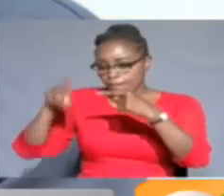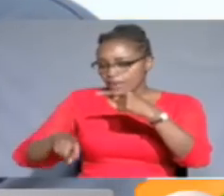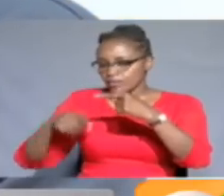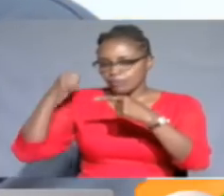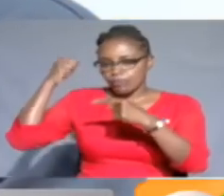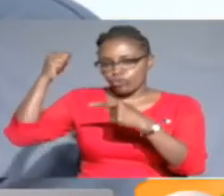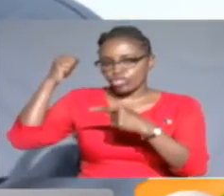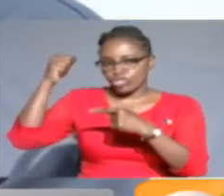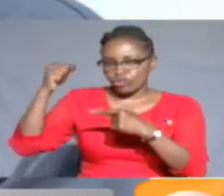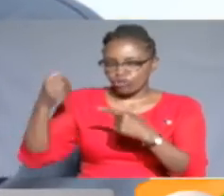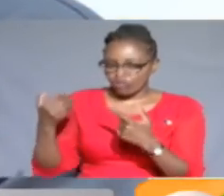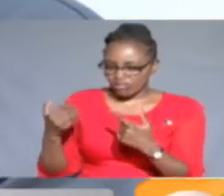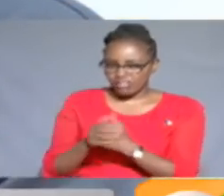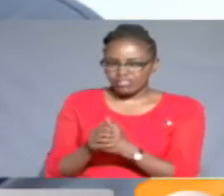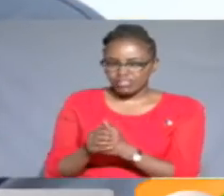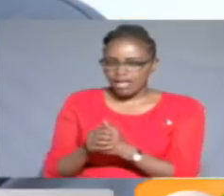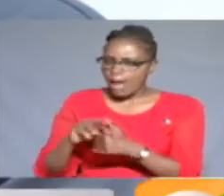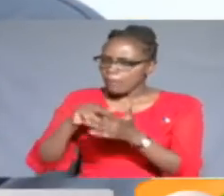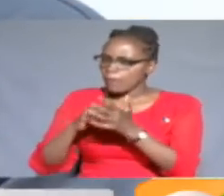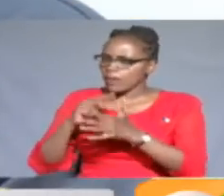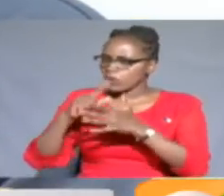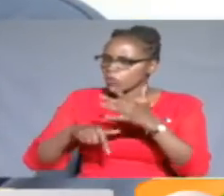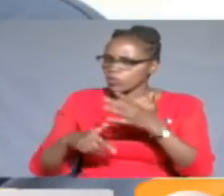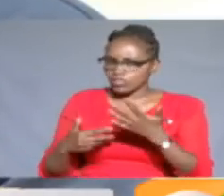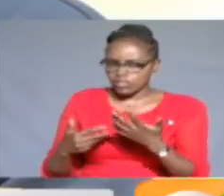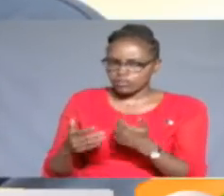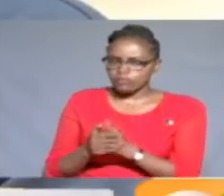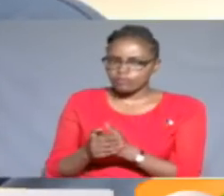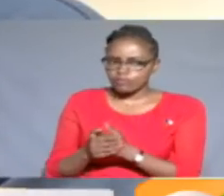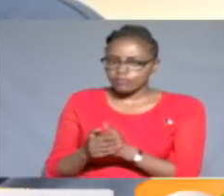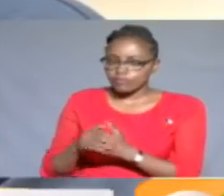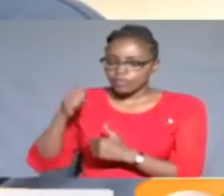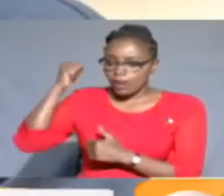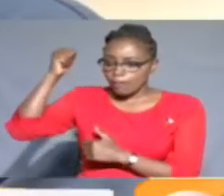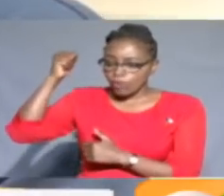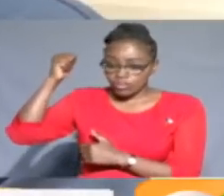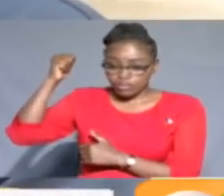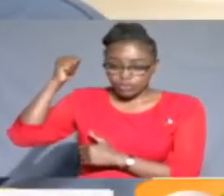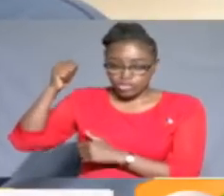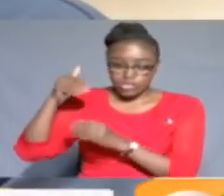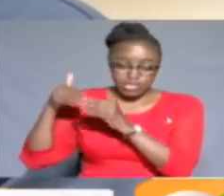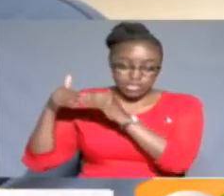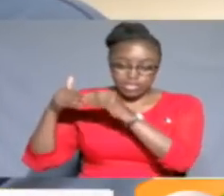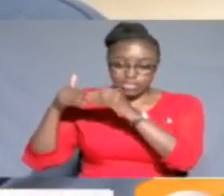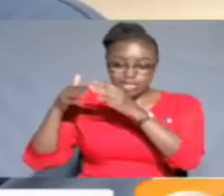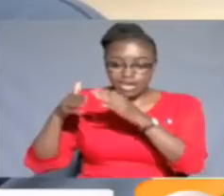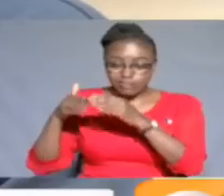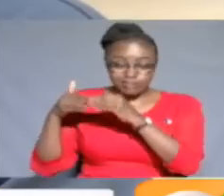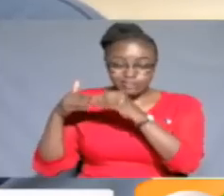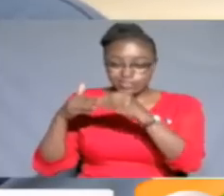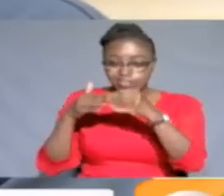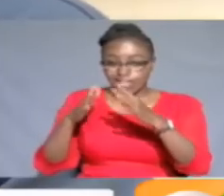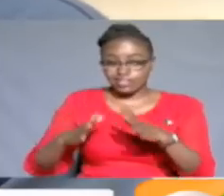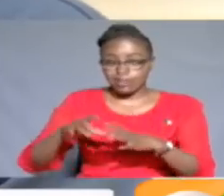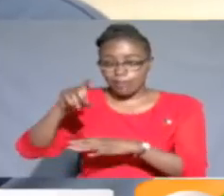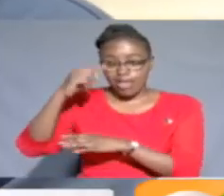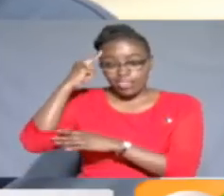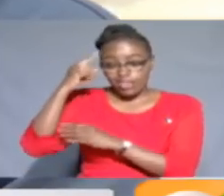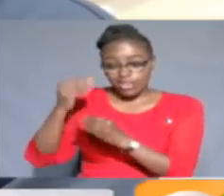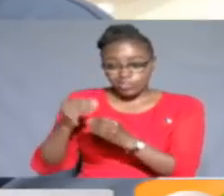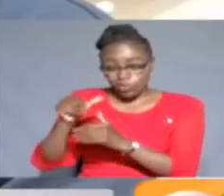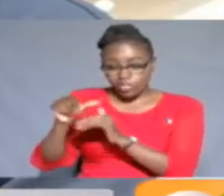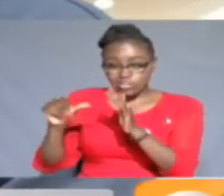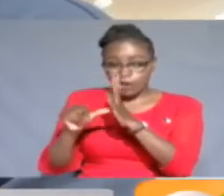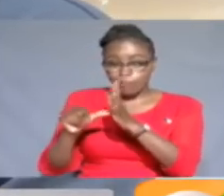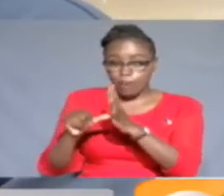And what I mean by political is our political leadership has to think of the solution to this